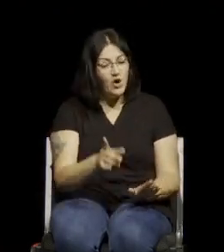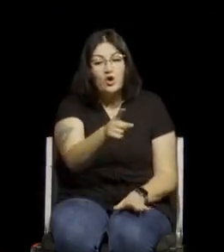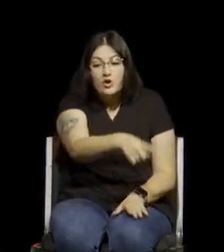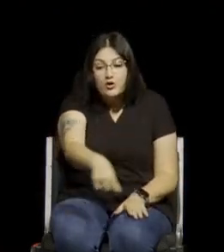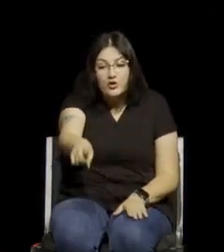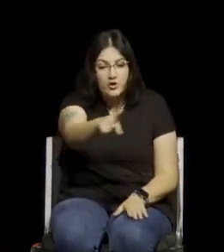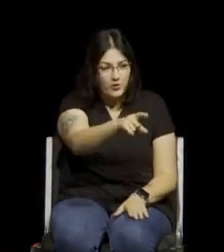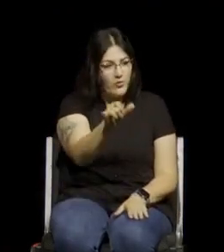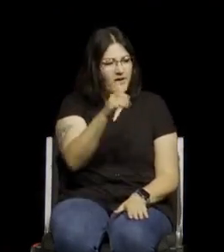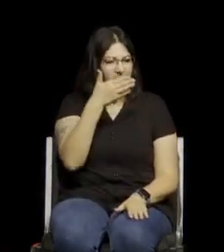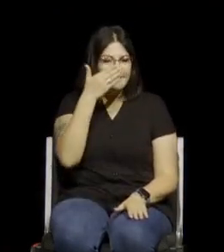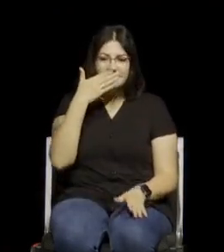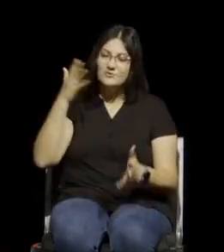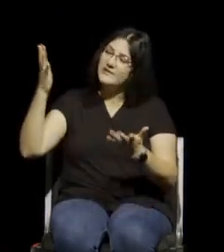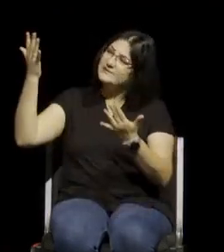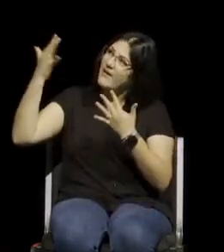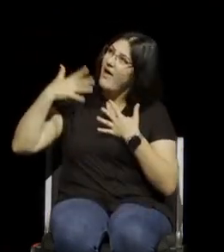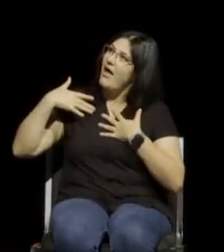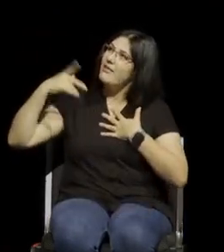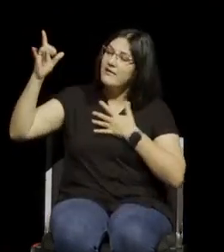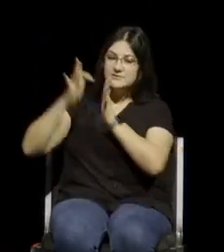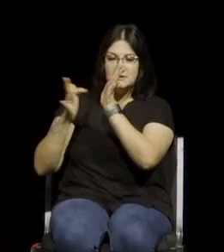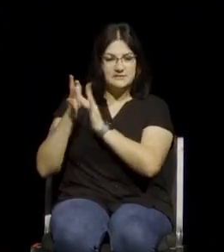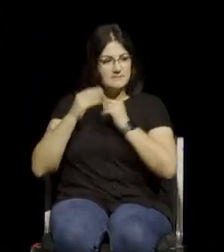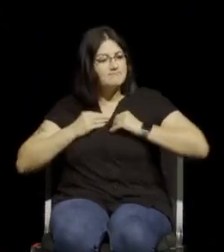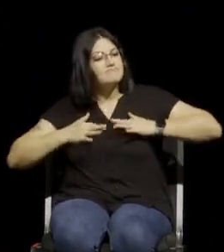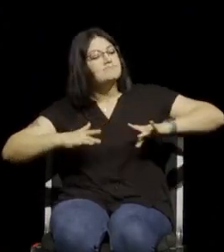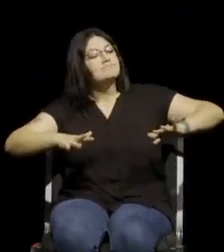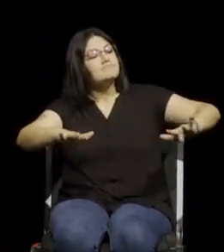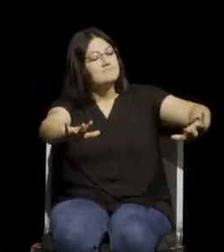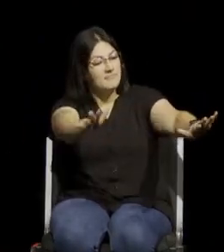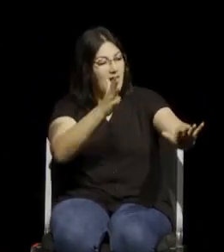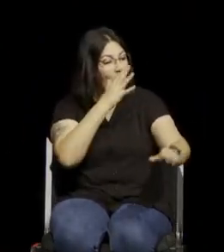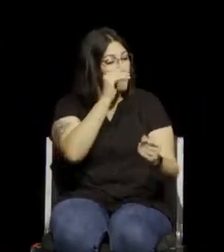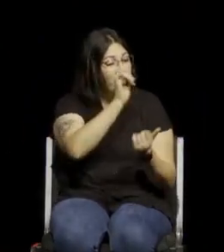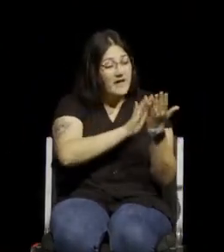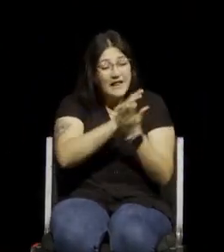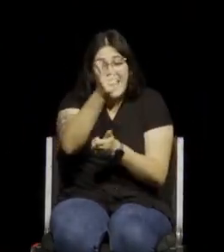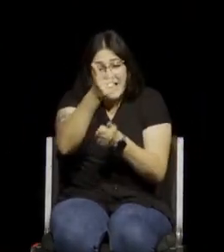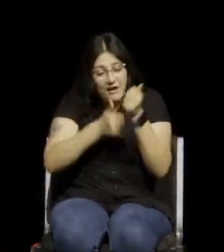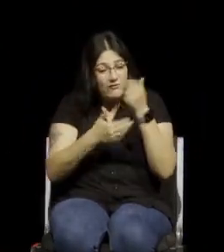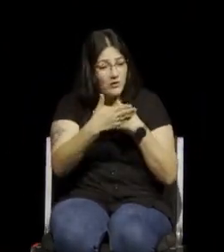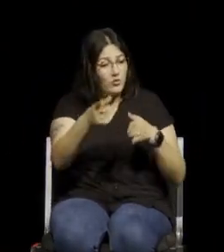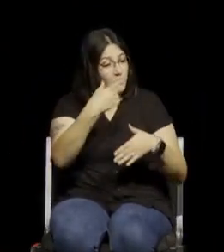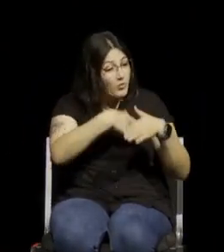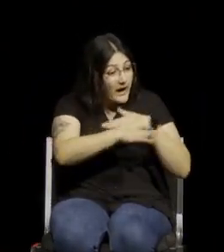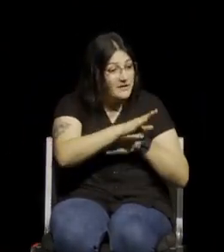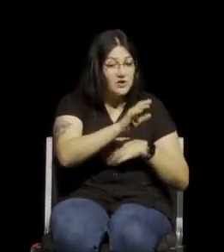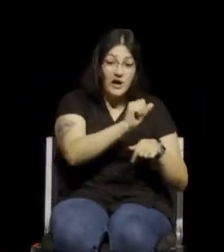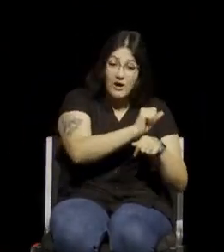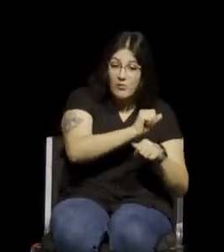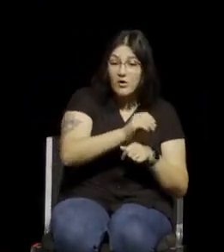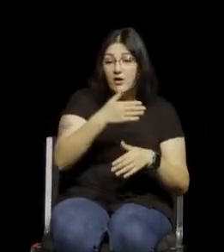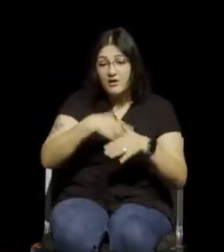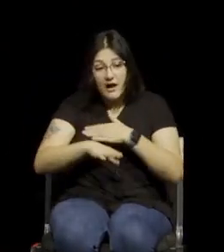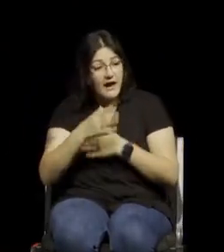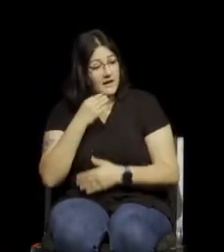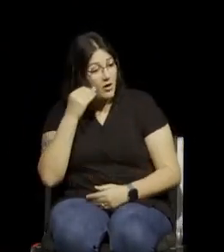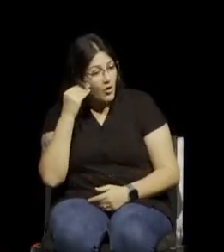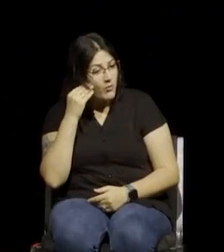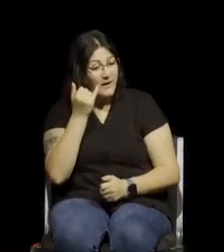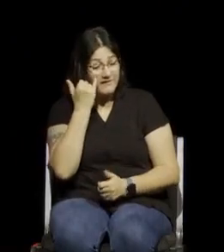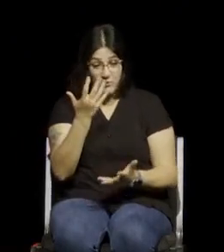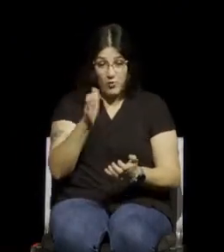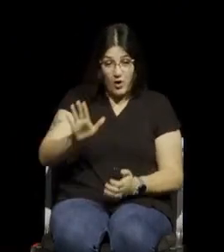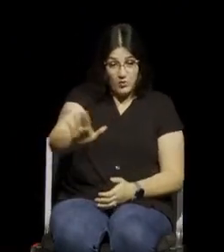the sweet aroma of Jesus Christ, the fragrance that fills every room that you go into at work and at home. If you want